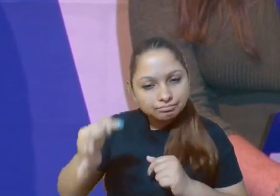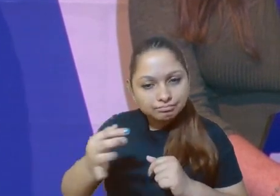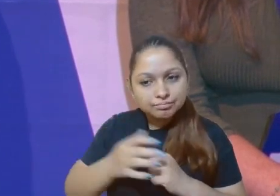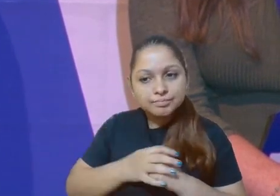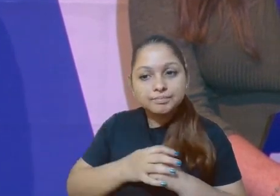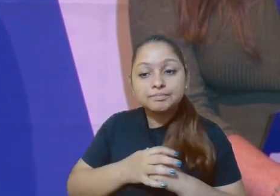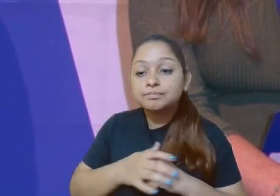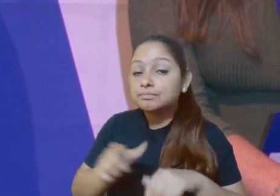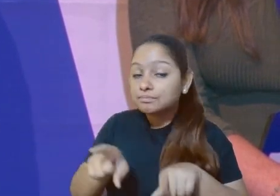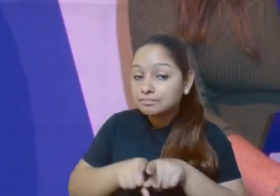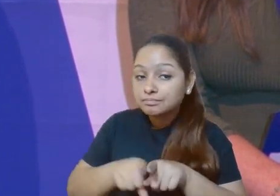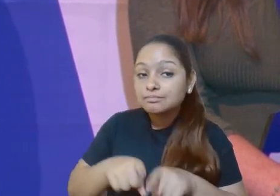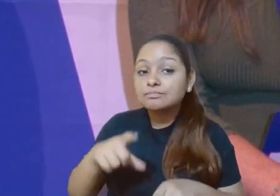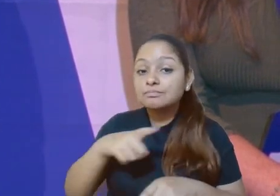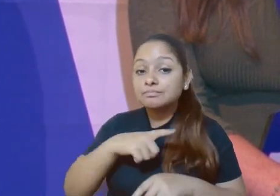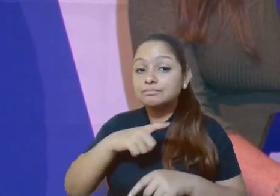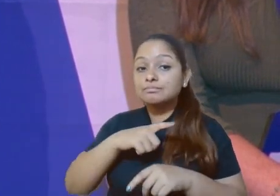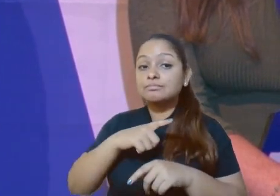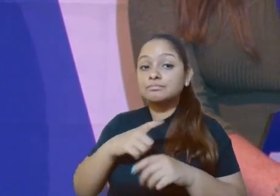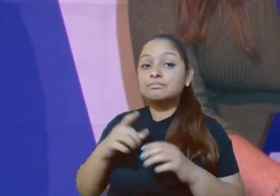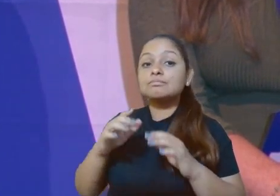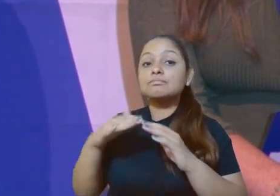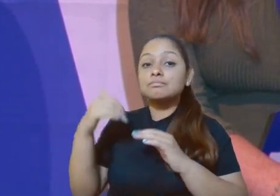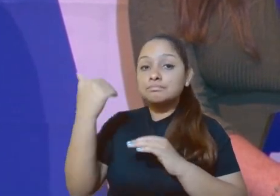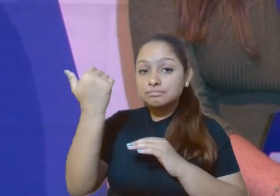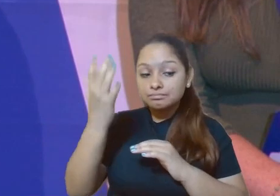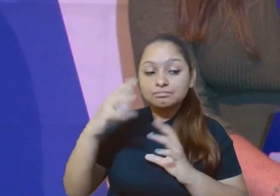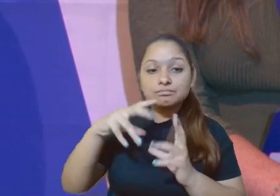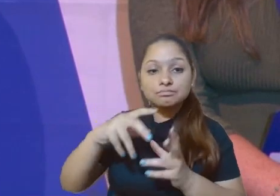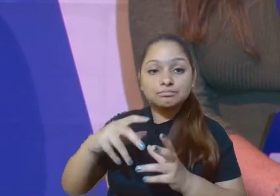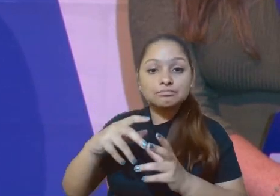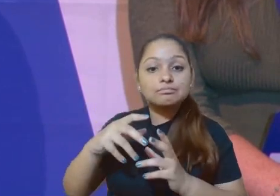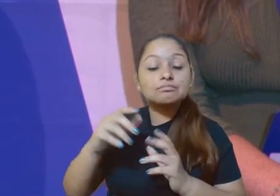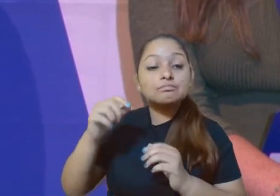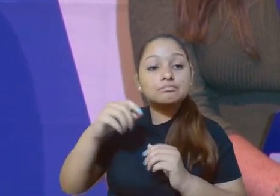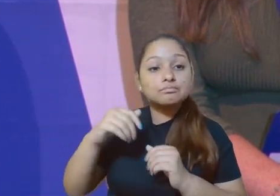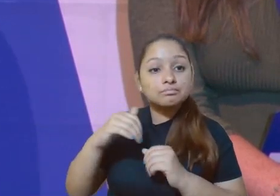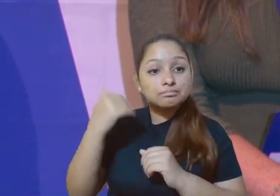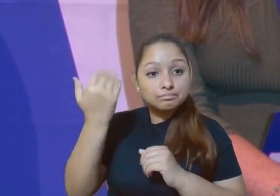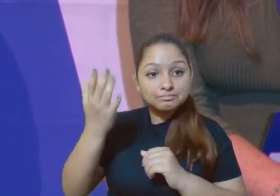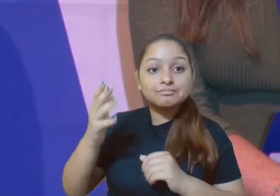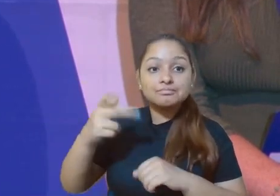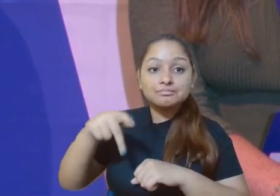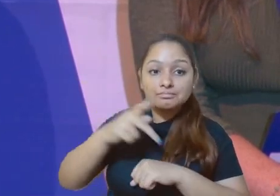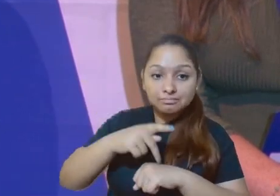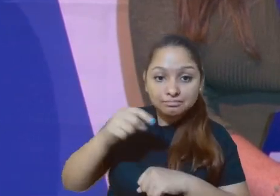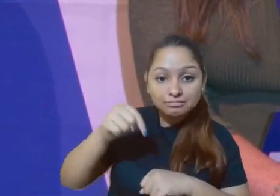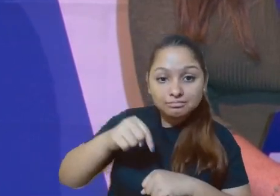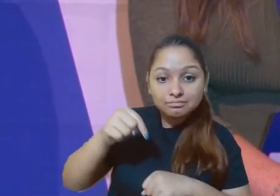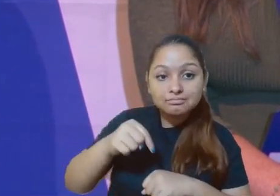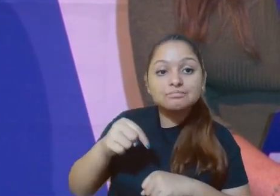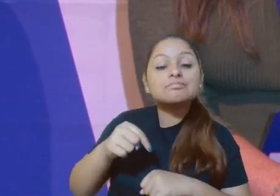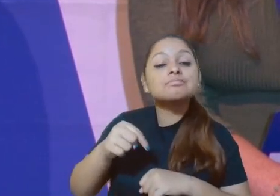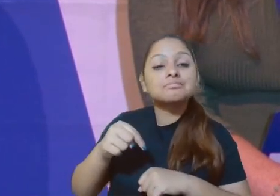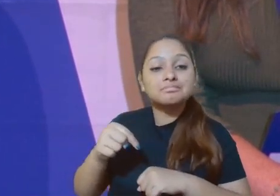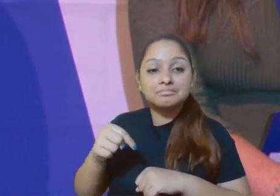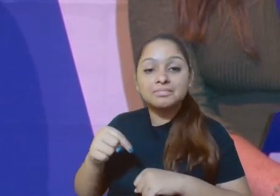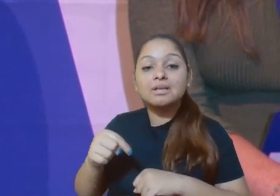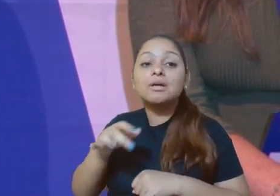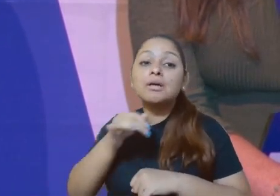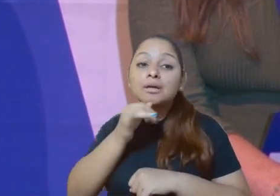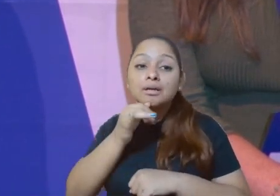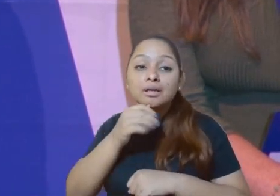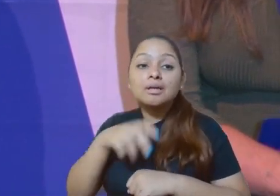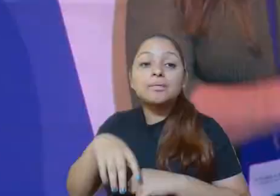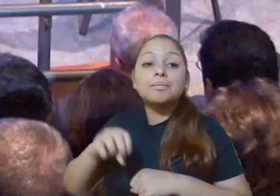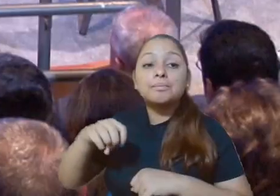There are some artifices that outside the country, they start mentioning now in Brazil, like mini IPOs. So